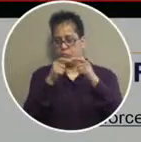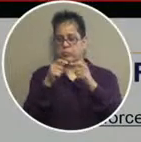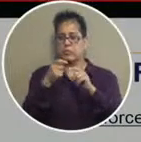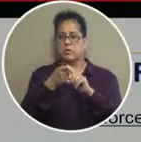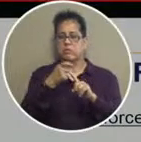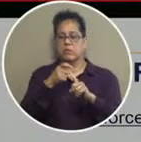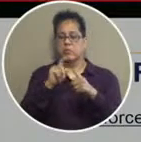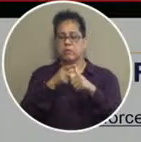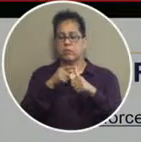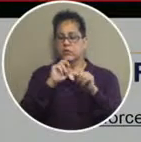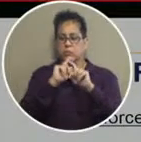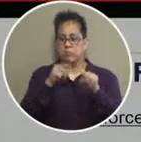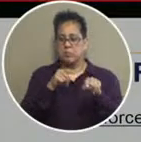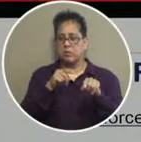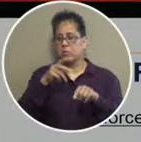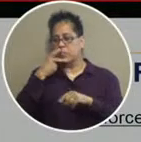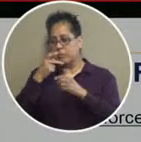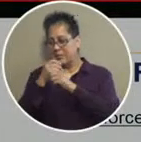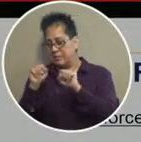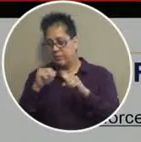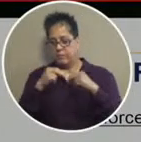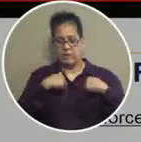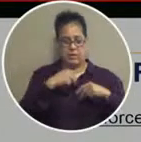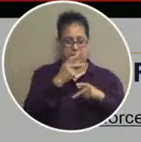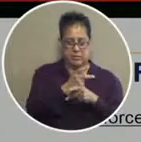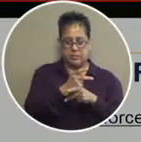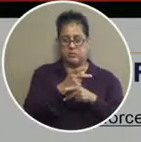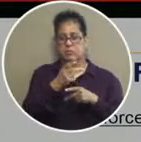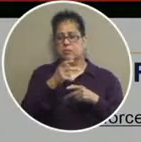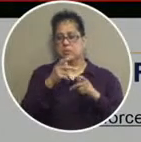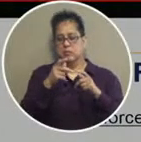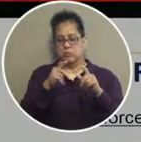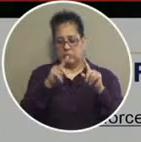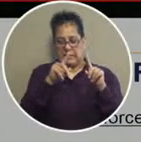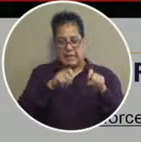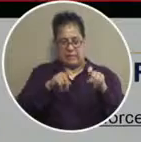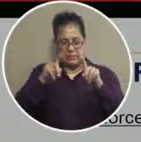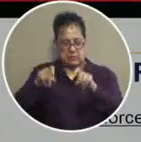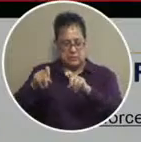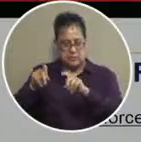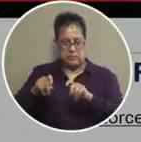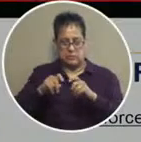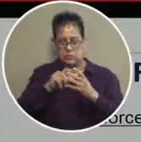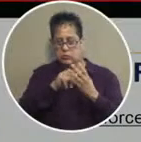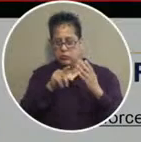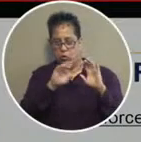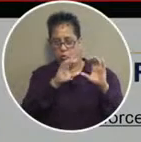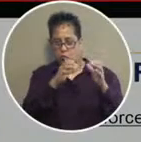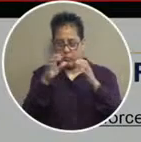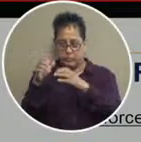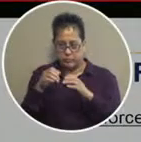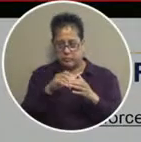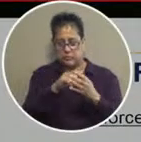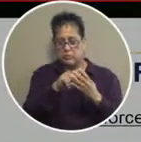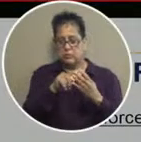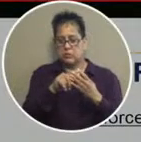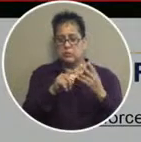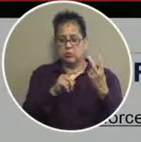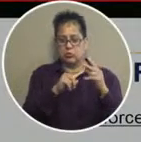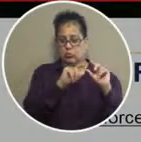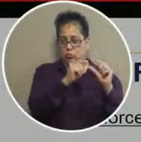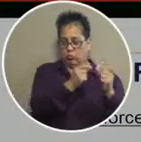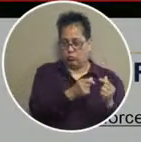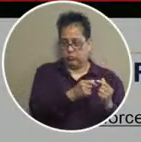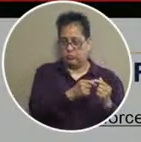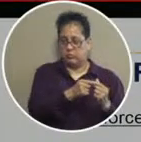frontline first responders, our public safety workers, our healthcare workers, to do testing. They've done 2 different groups, the week of May